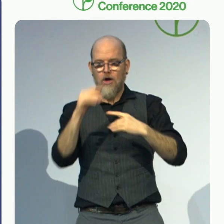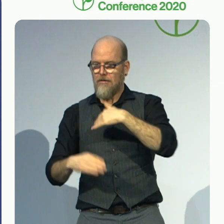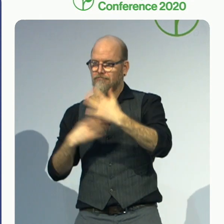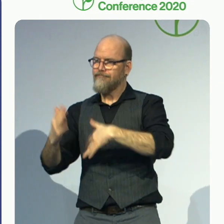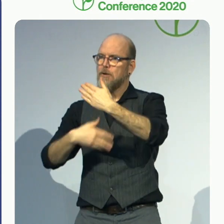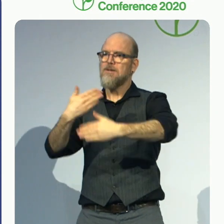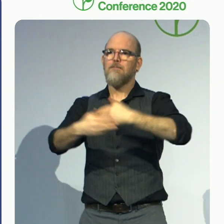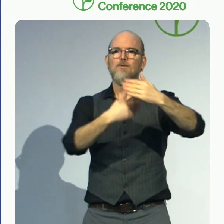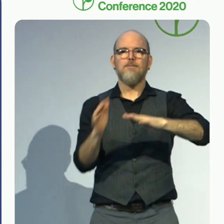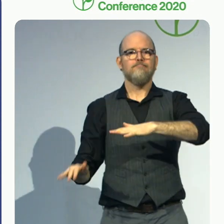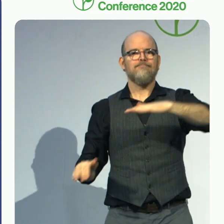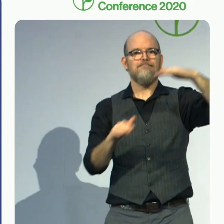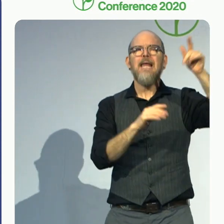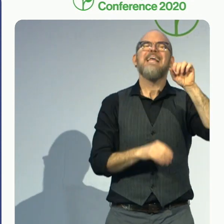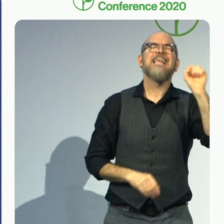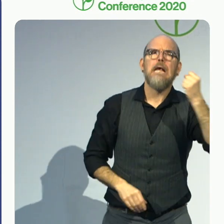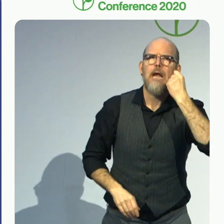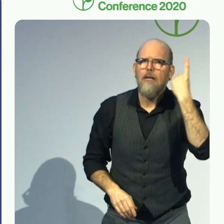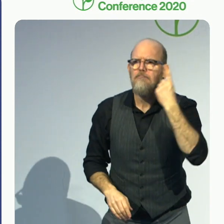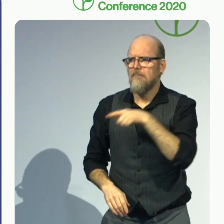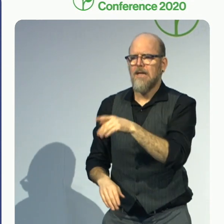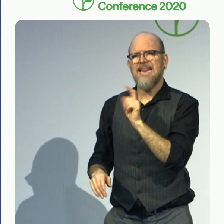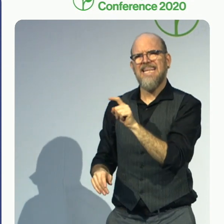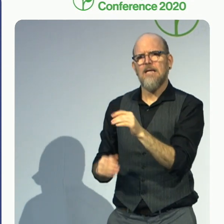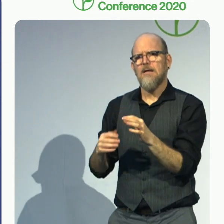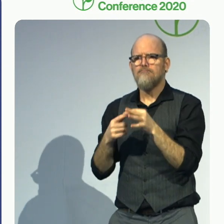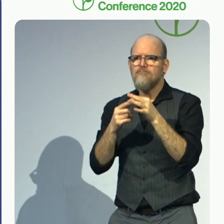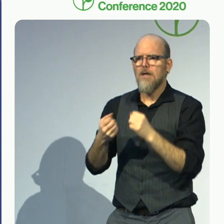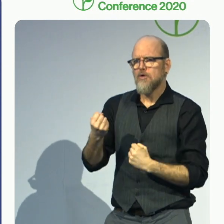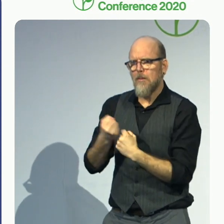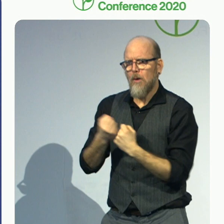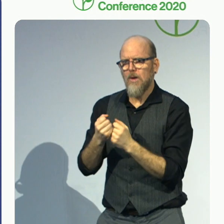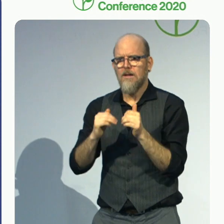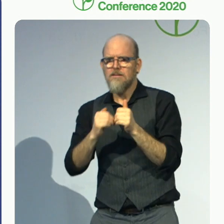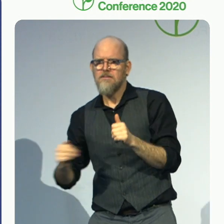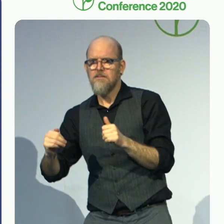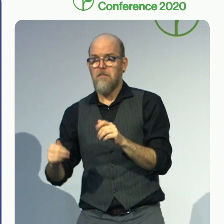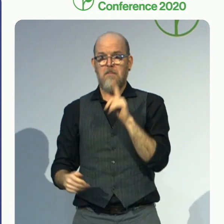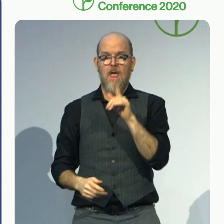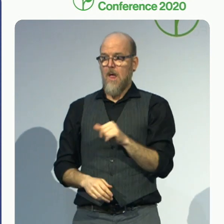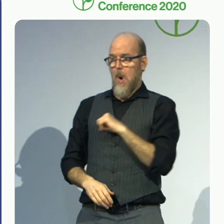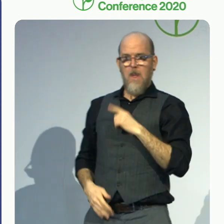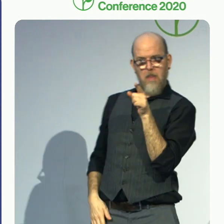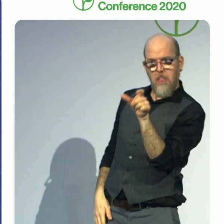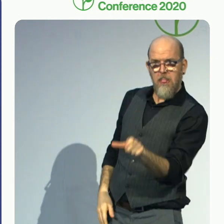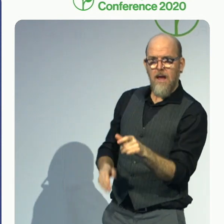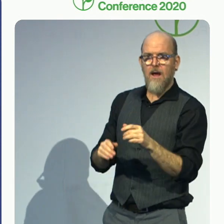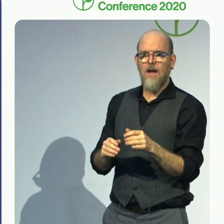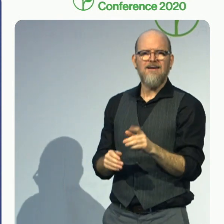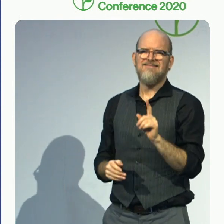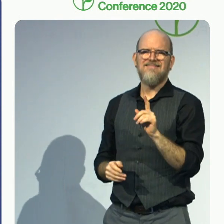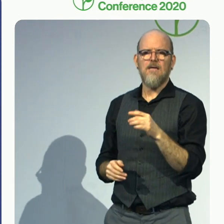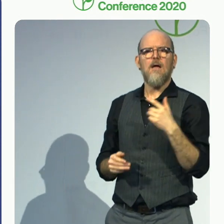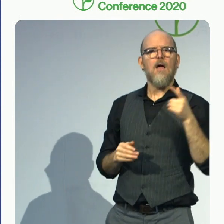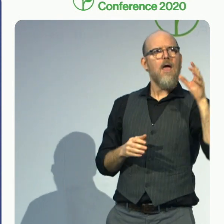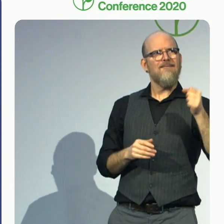support. And the support shouldn't be a place, but people or experts can come to a school and provide that support. And